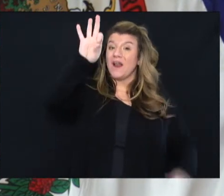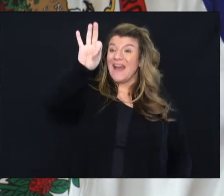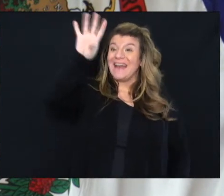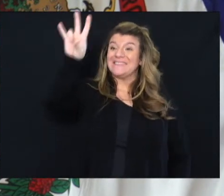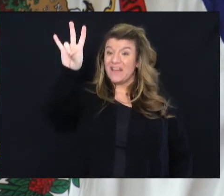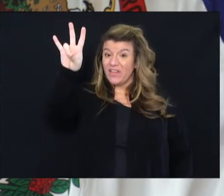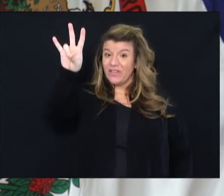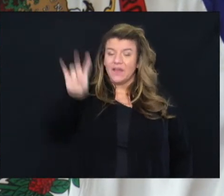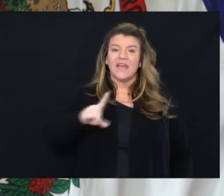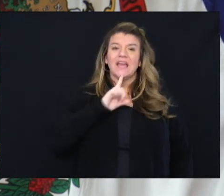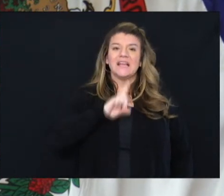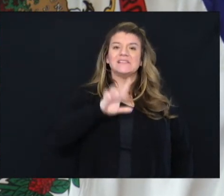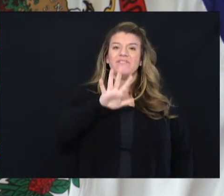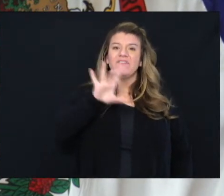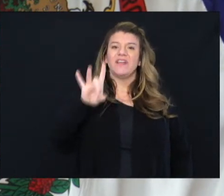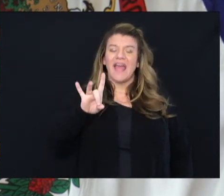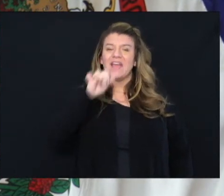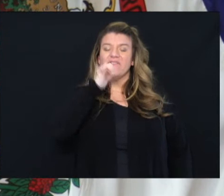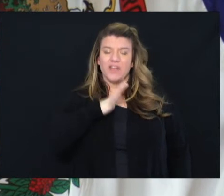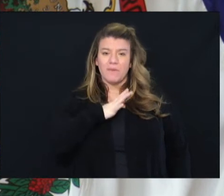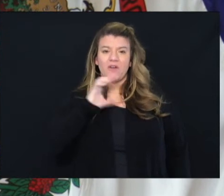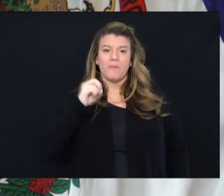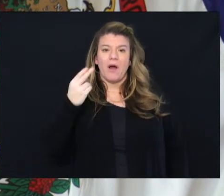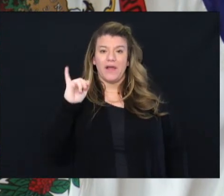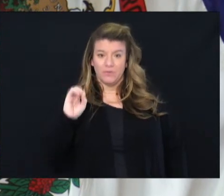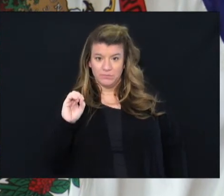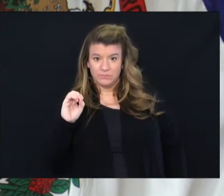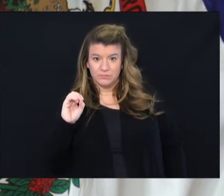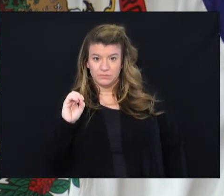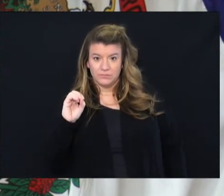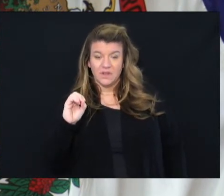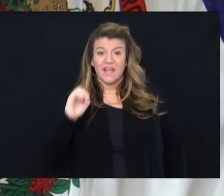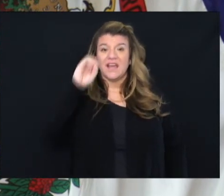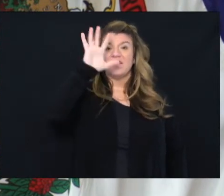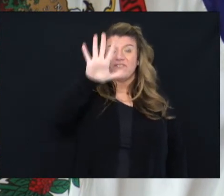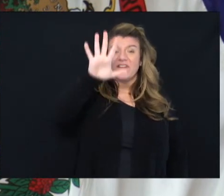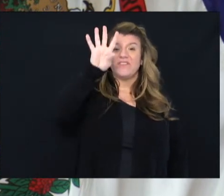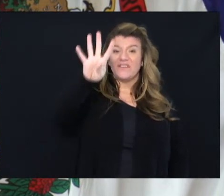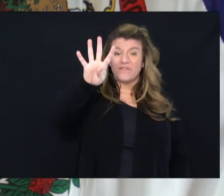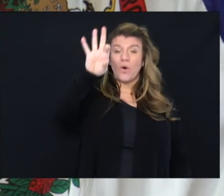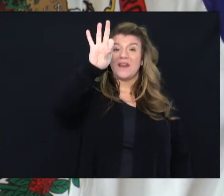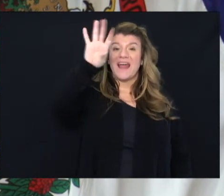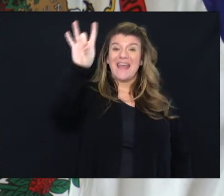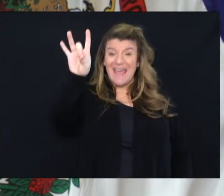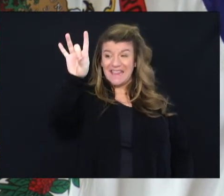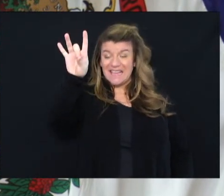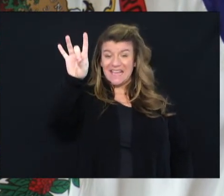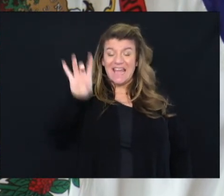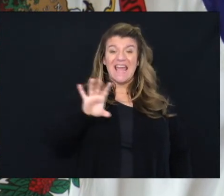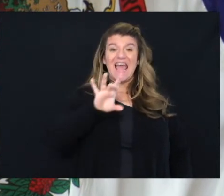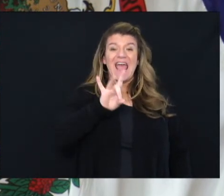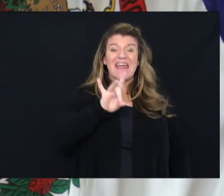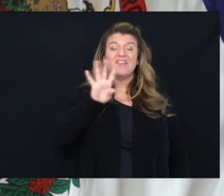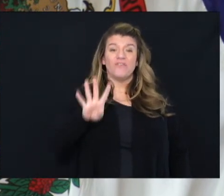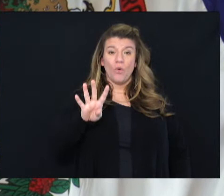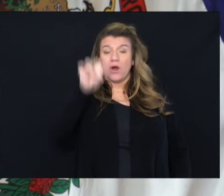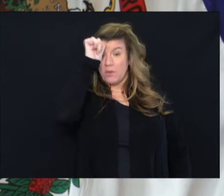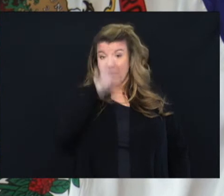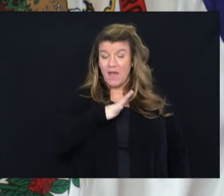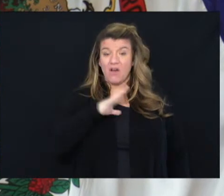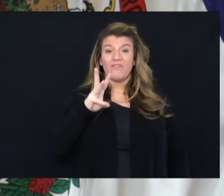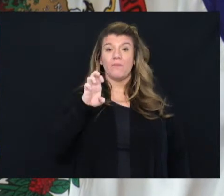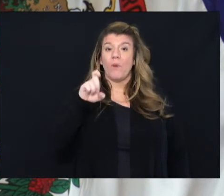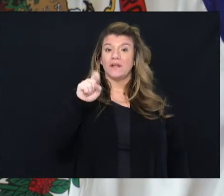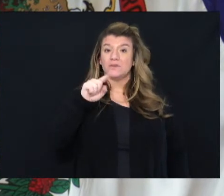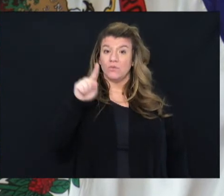5,497th death is a 58-year-old female from Ohio County. The 5,498th death is an 84-year-old male from